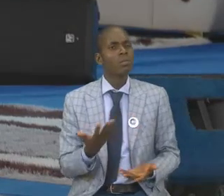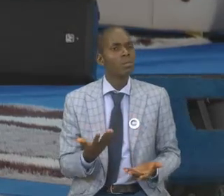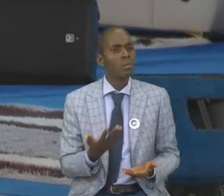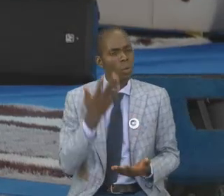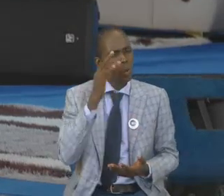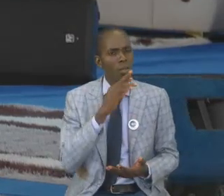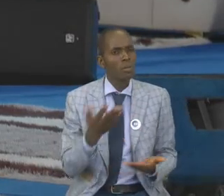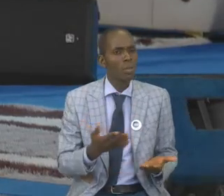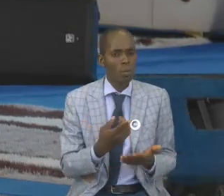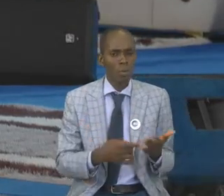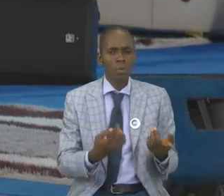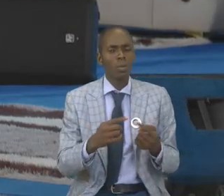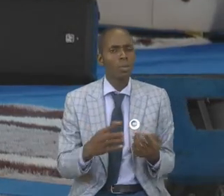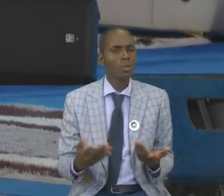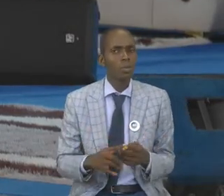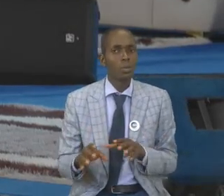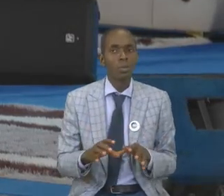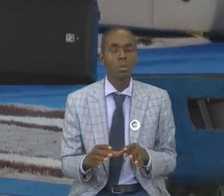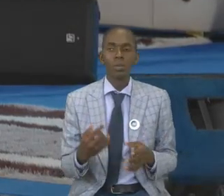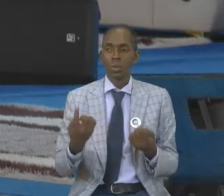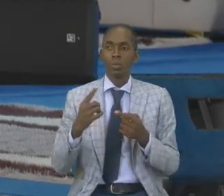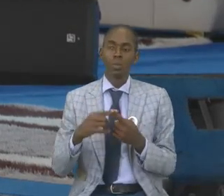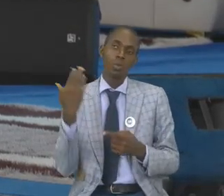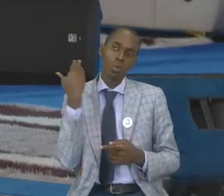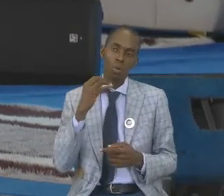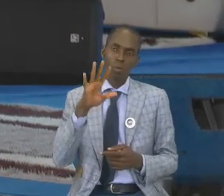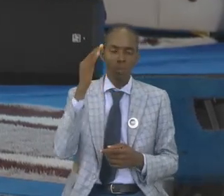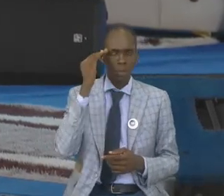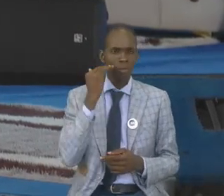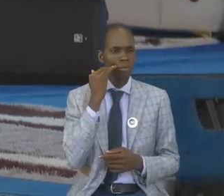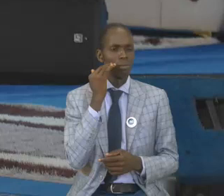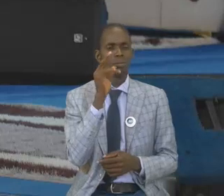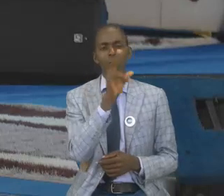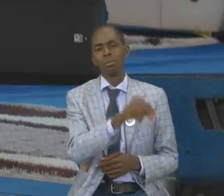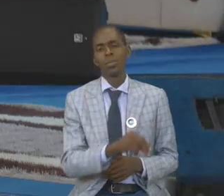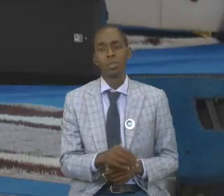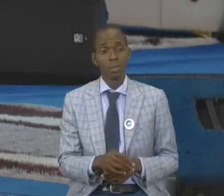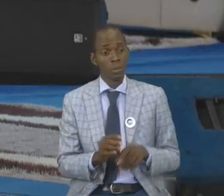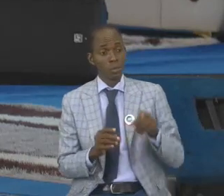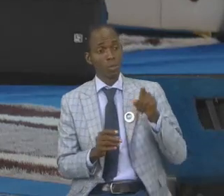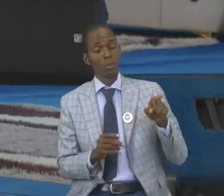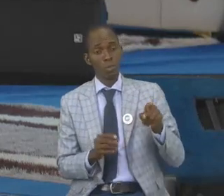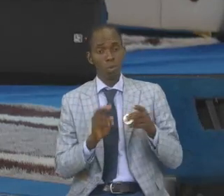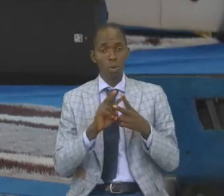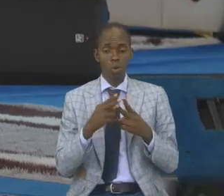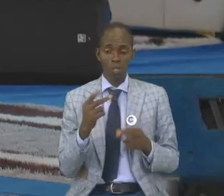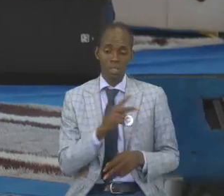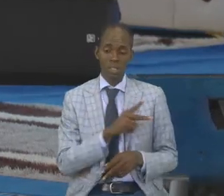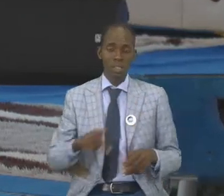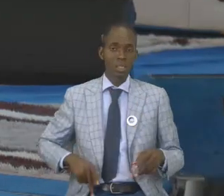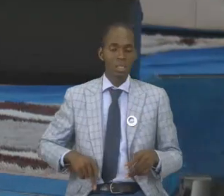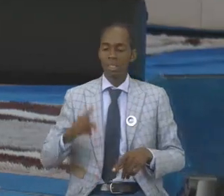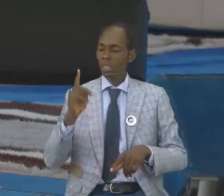have you come to do? Well, come to take off your head?" No. Neither you nor Nebuchadnezzar can